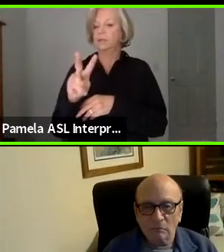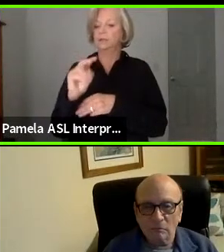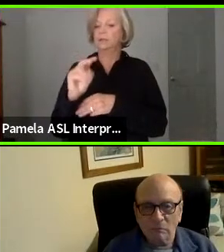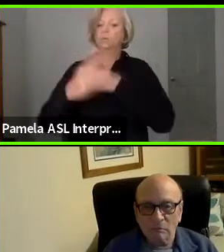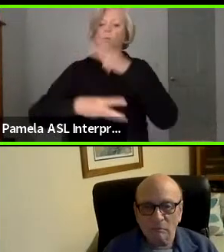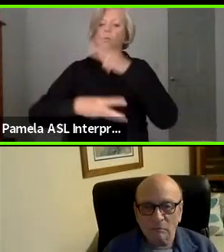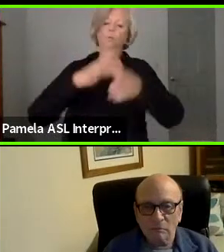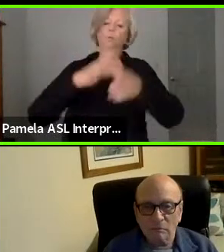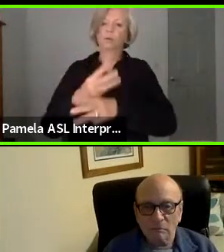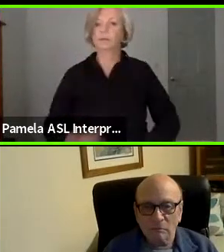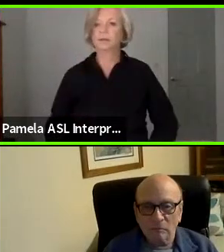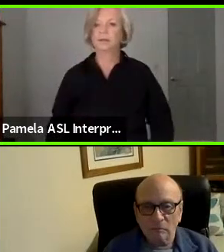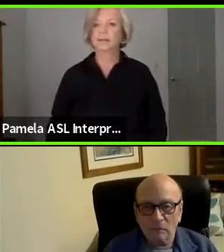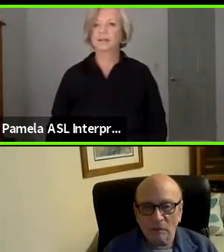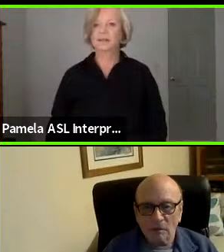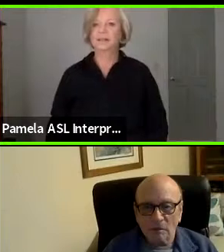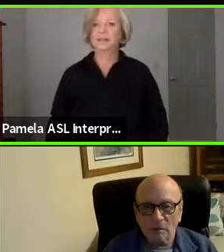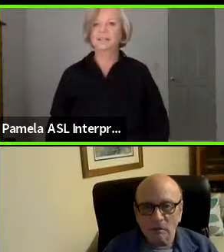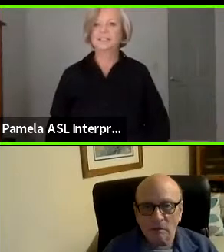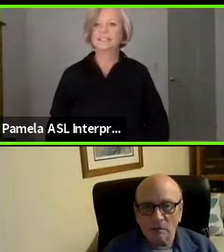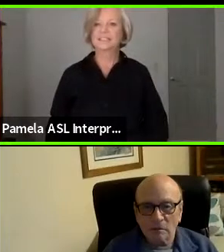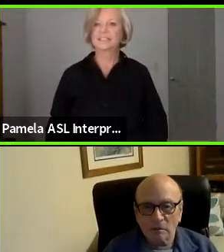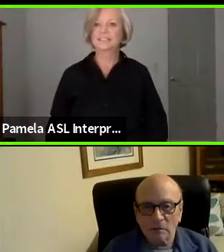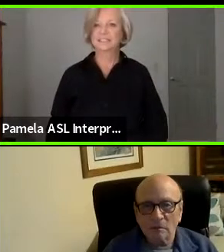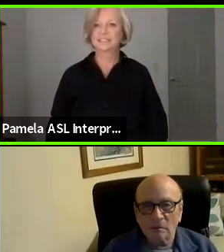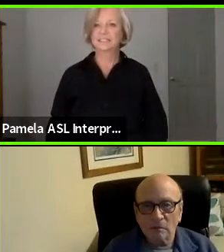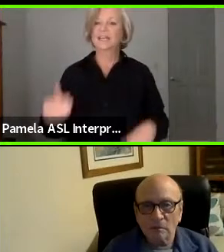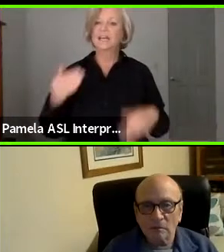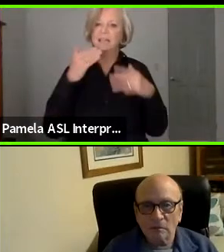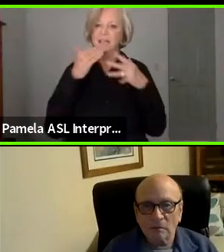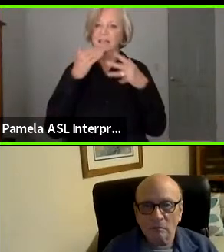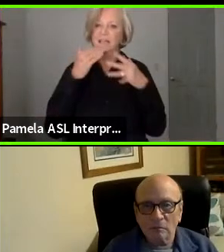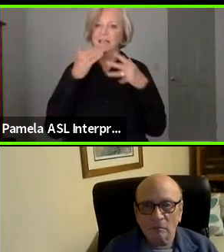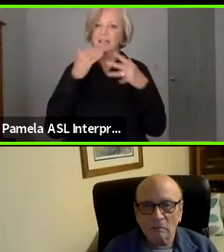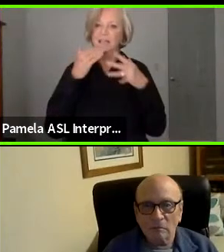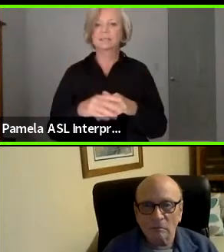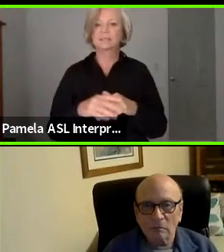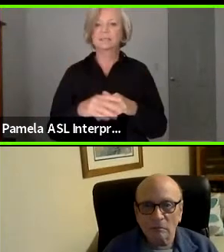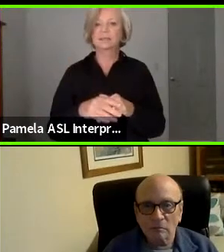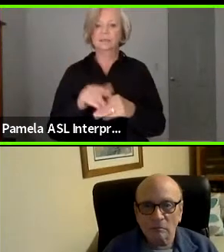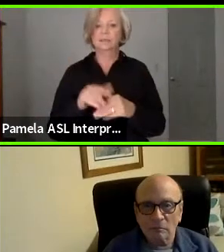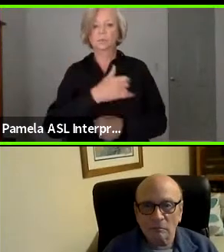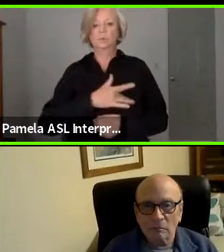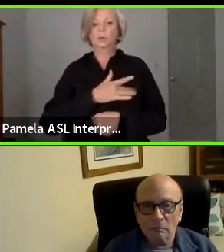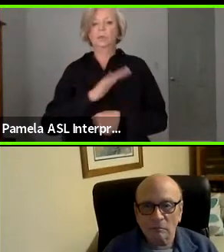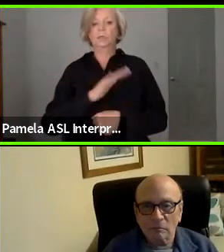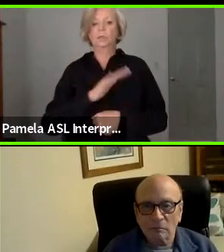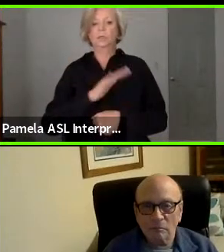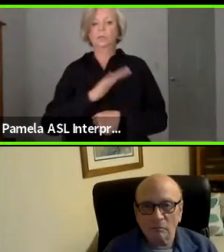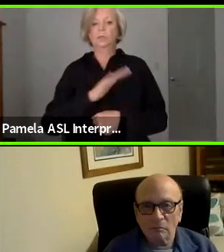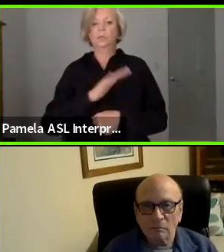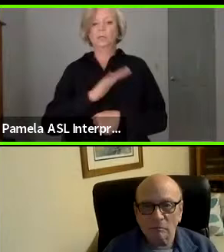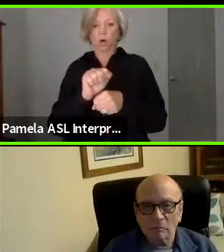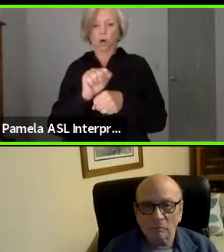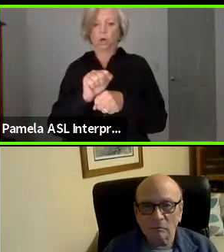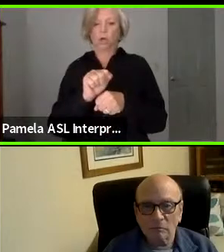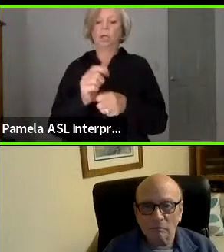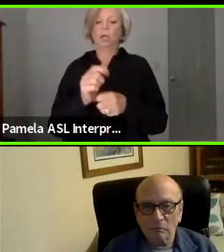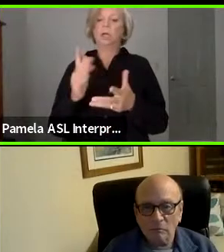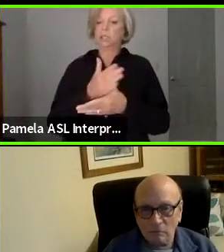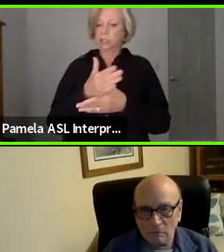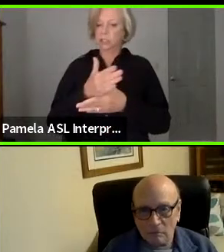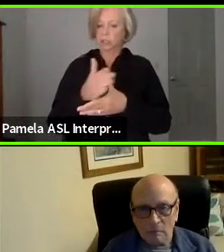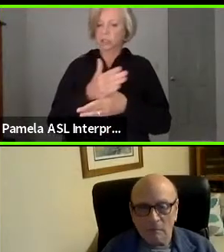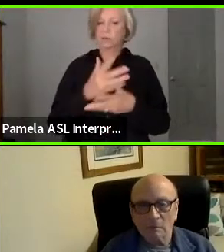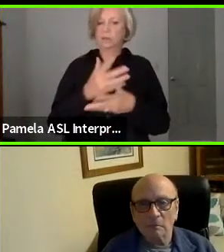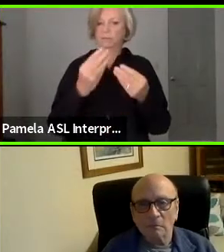Thank you. All right. Demisha, thank you so much for that. Appreciate your work. Appreciate your sharing that work with us. We